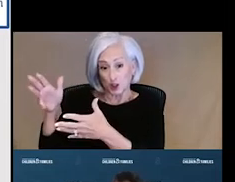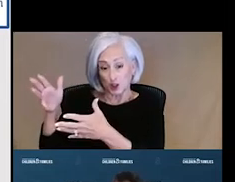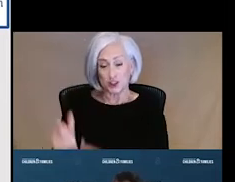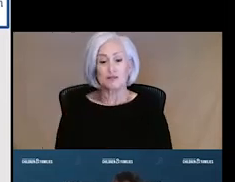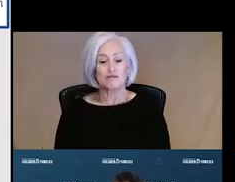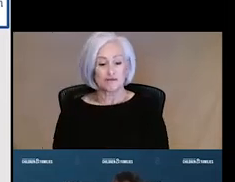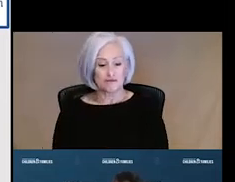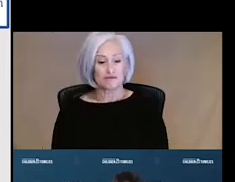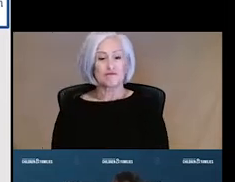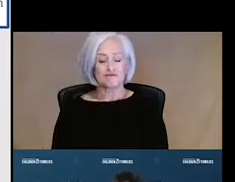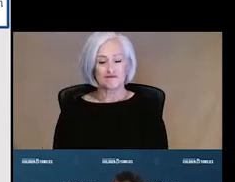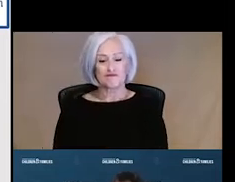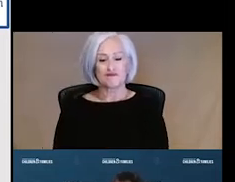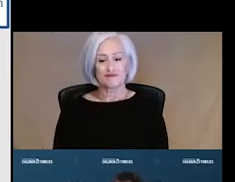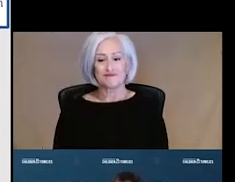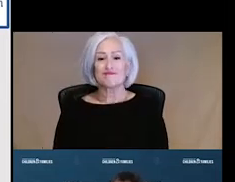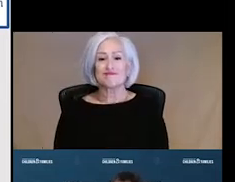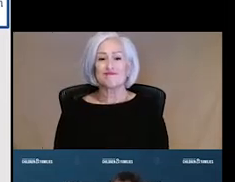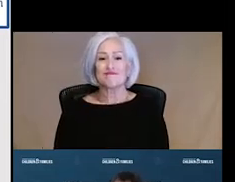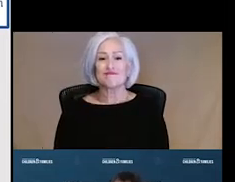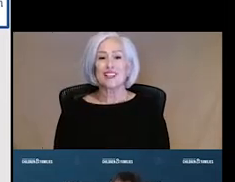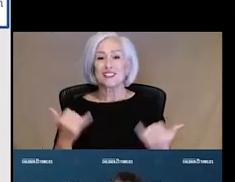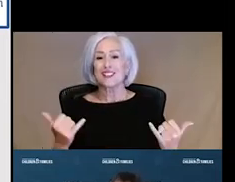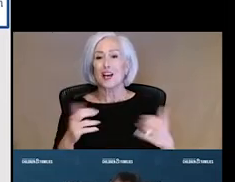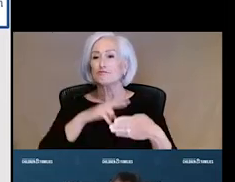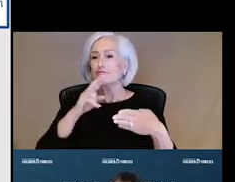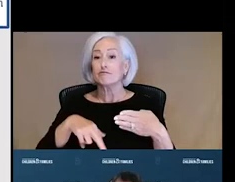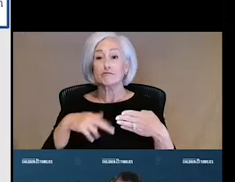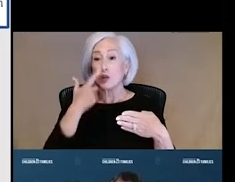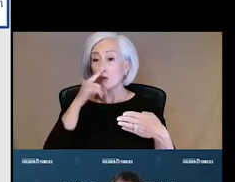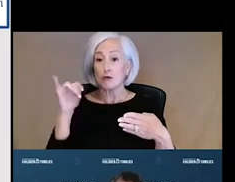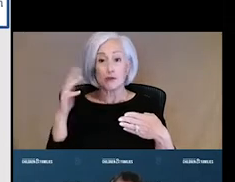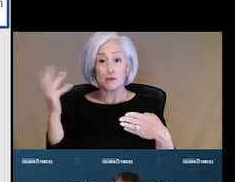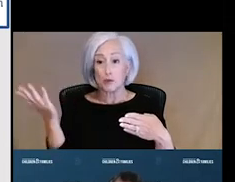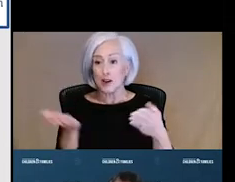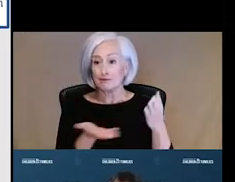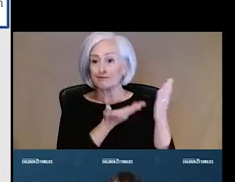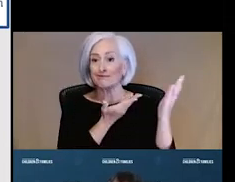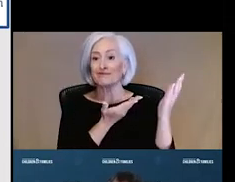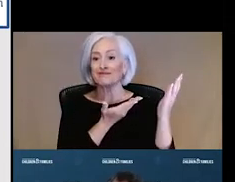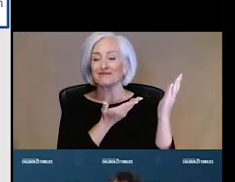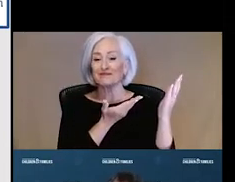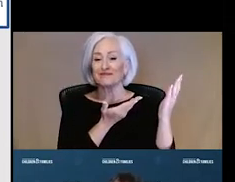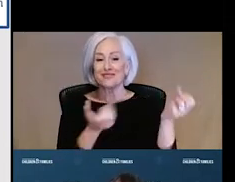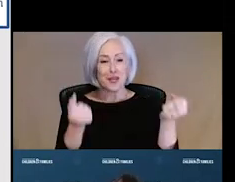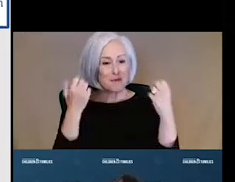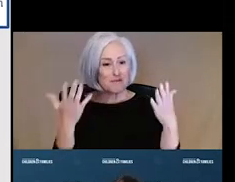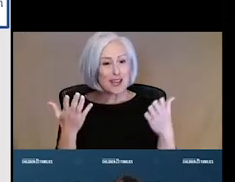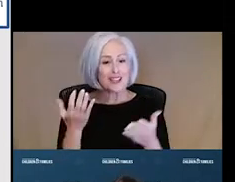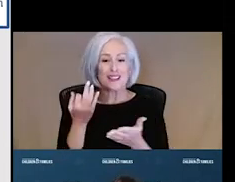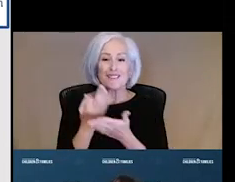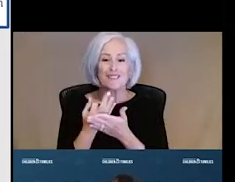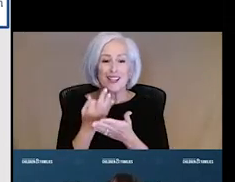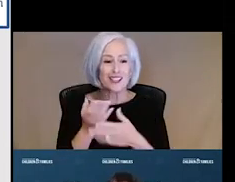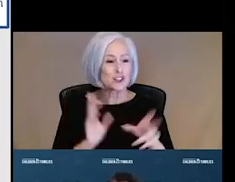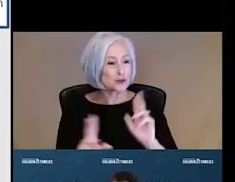I'm going to share the results. So it looks like we've got a lot of financial staff with us